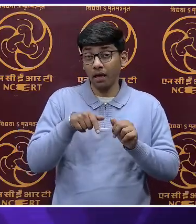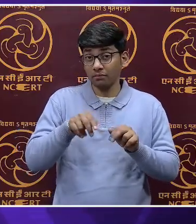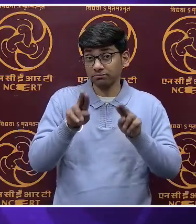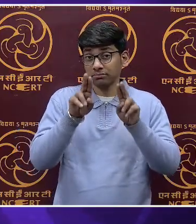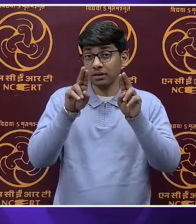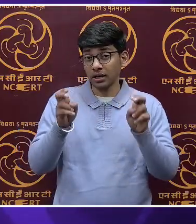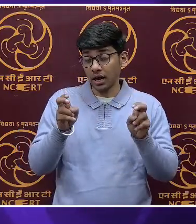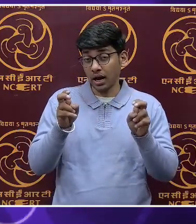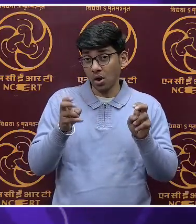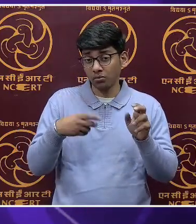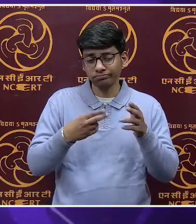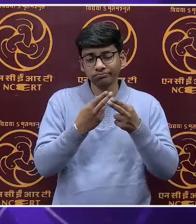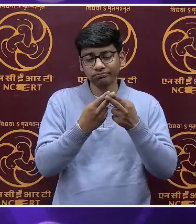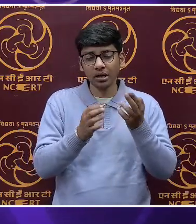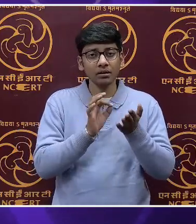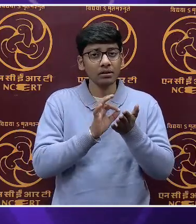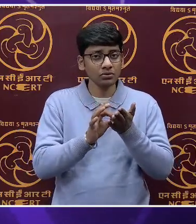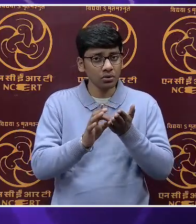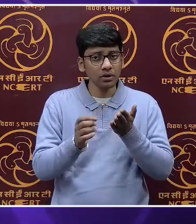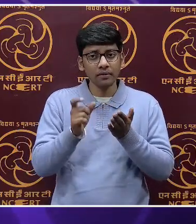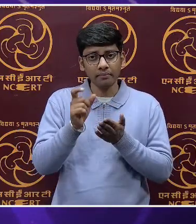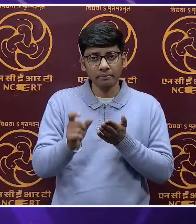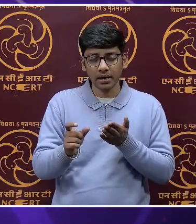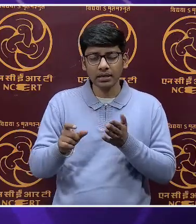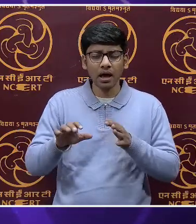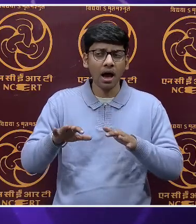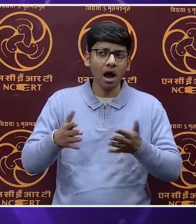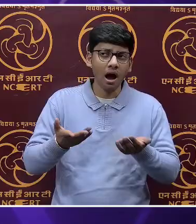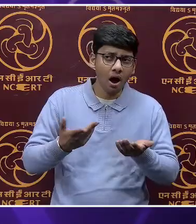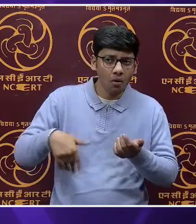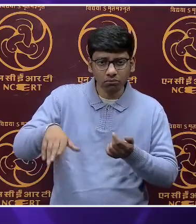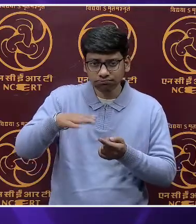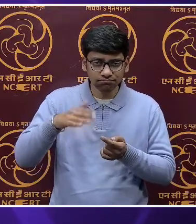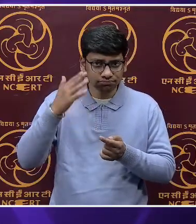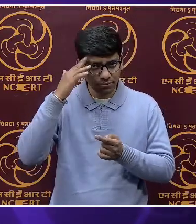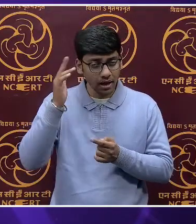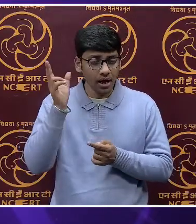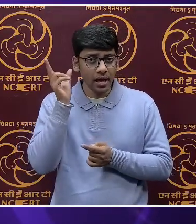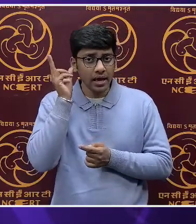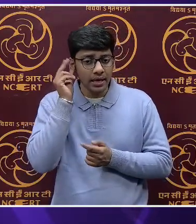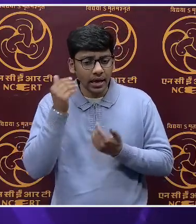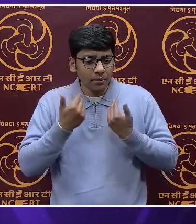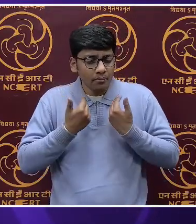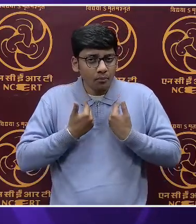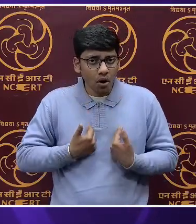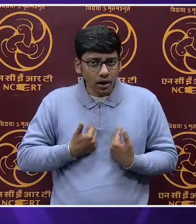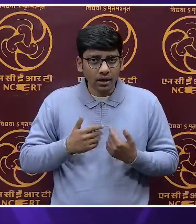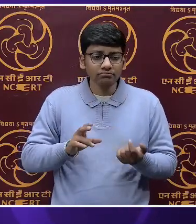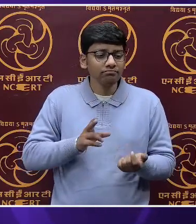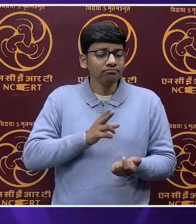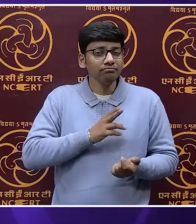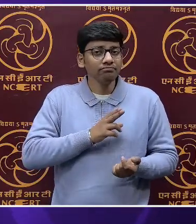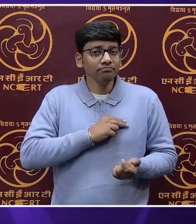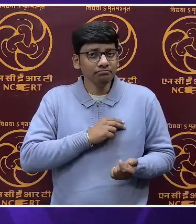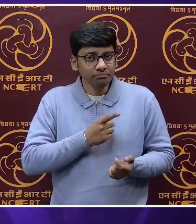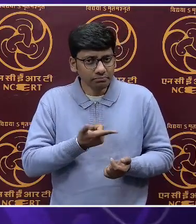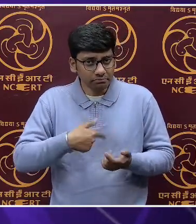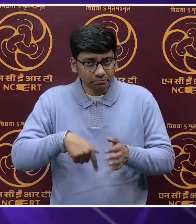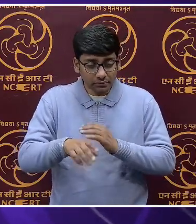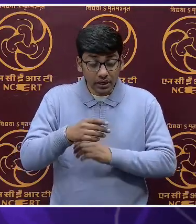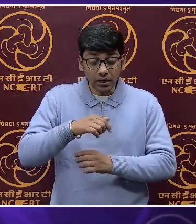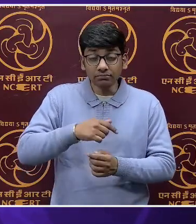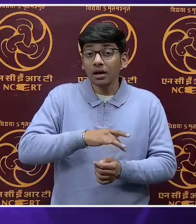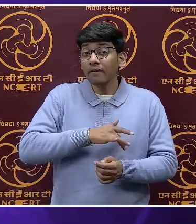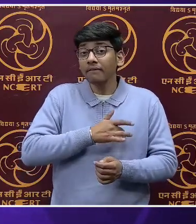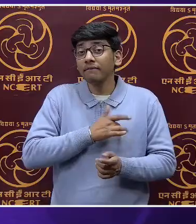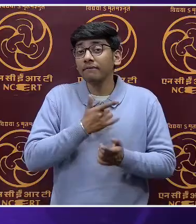Evelyn Glennie, she has a lot to do with how we hear music through our body, how we feel it, right? So, let's move